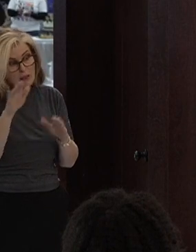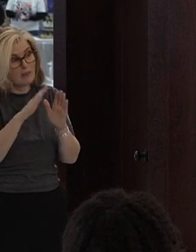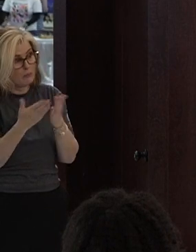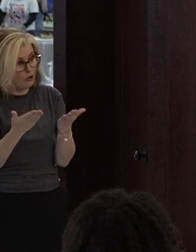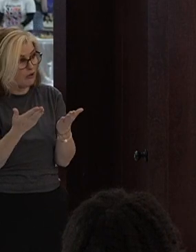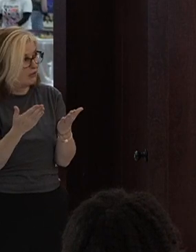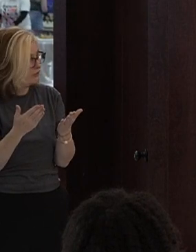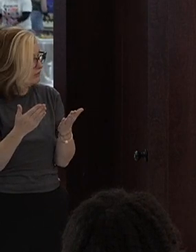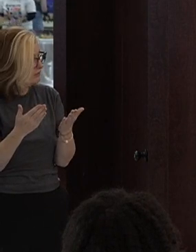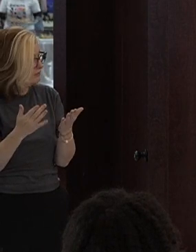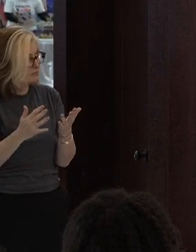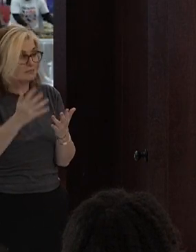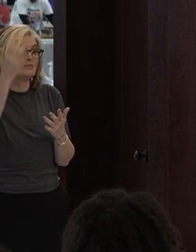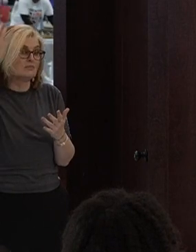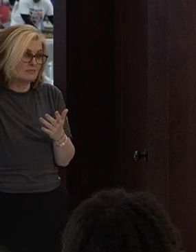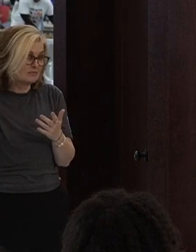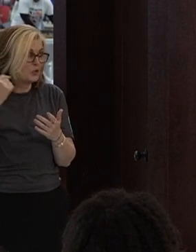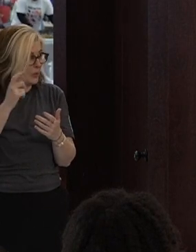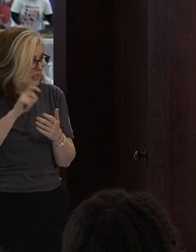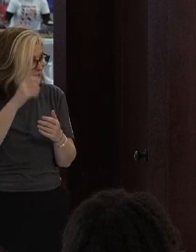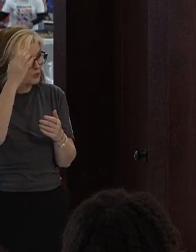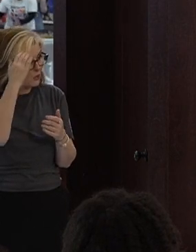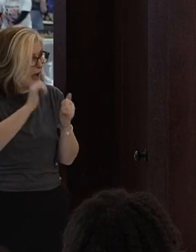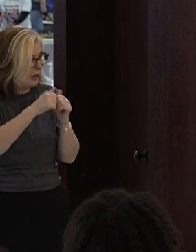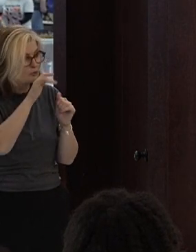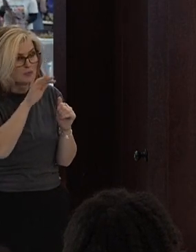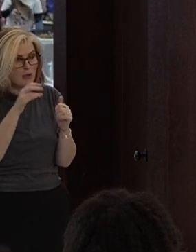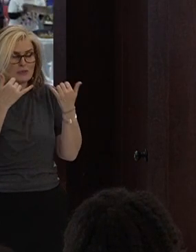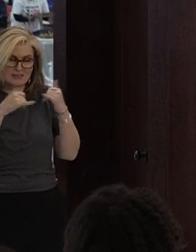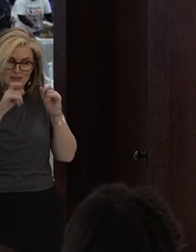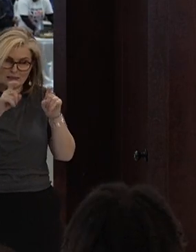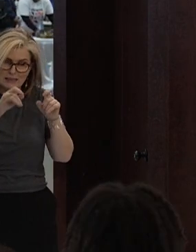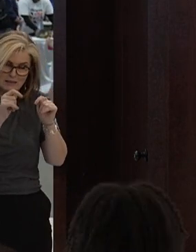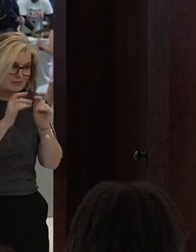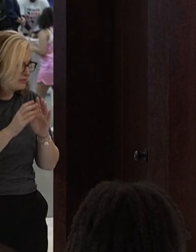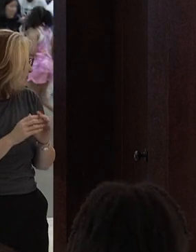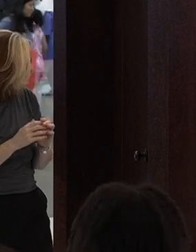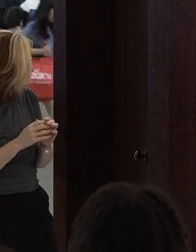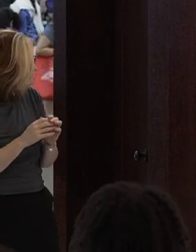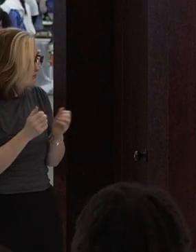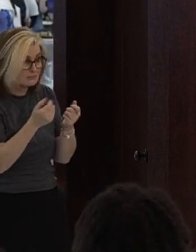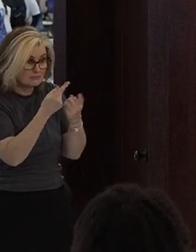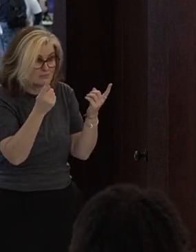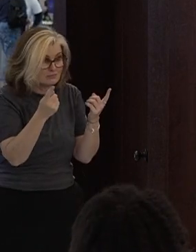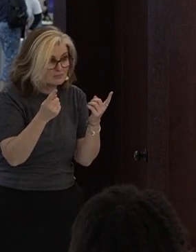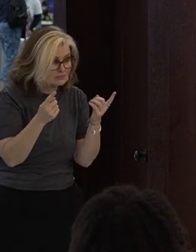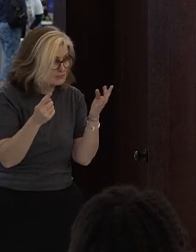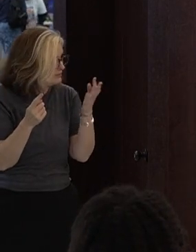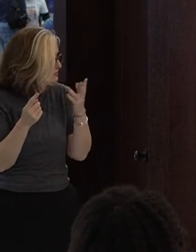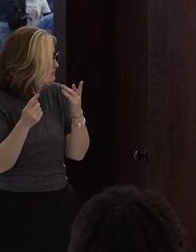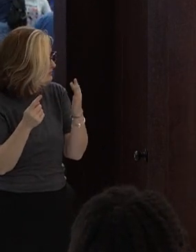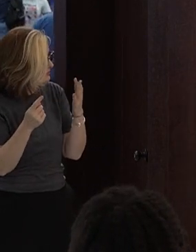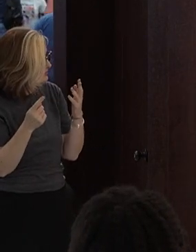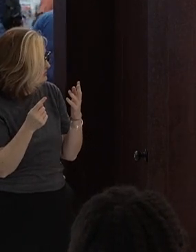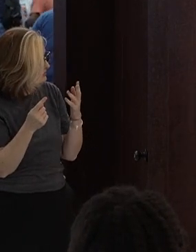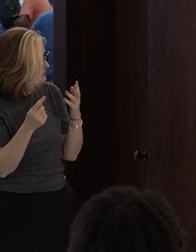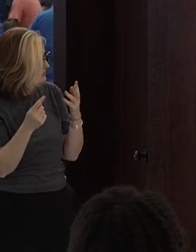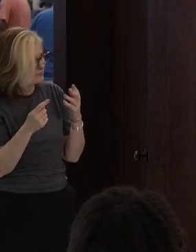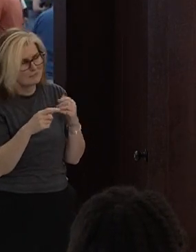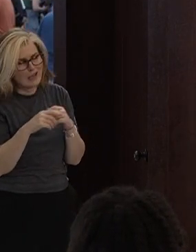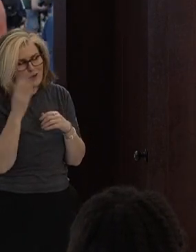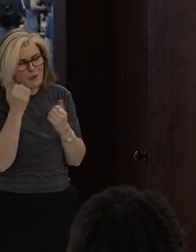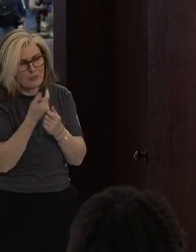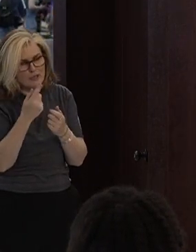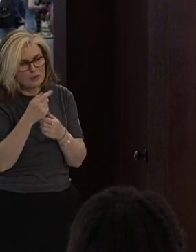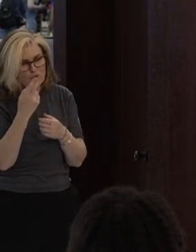Book. Even back then, we needed to know how to spell. We still do, right? Are you, everybody here, you just use